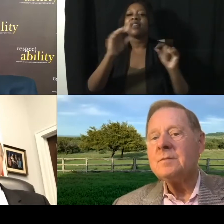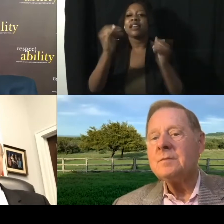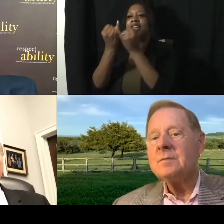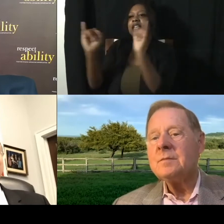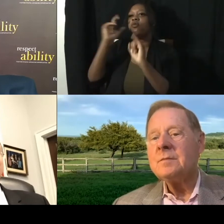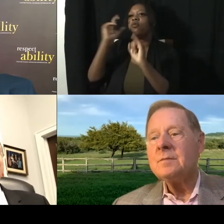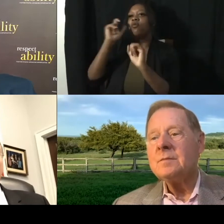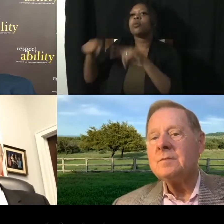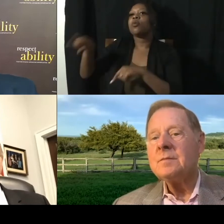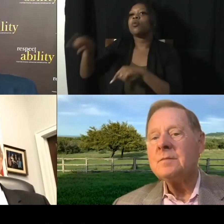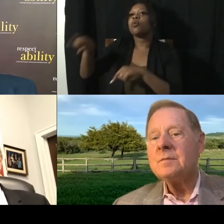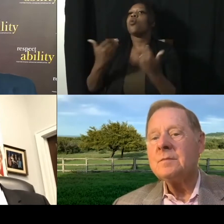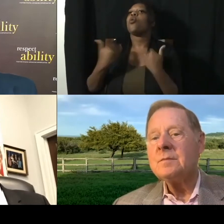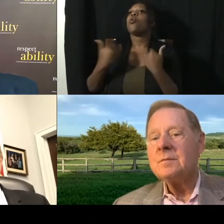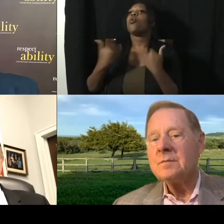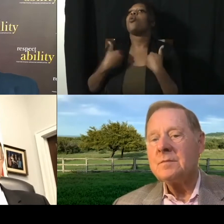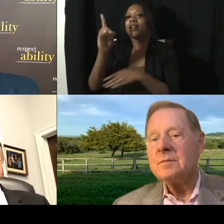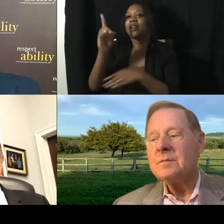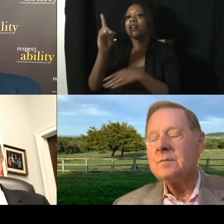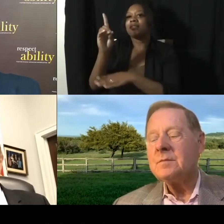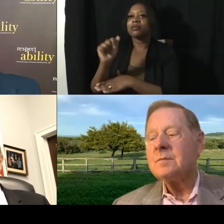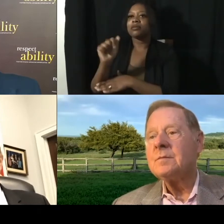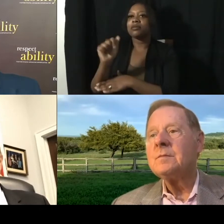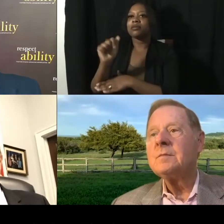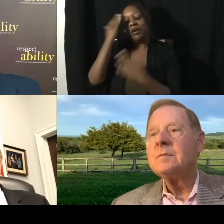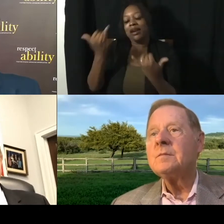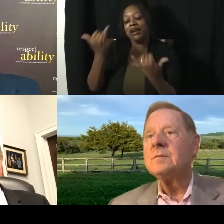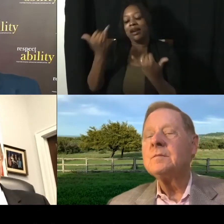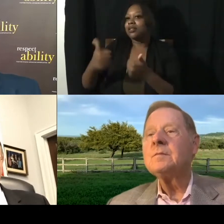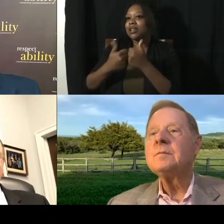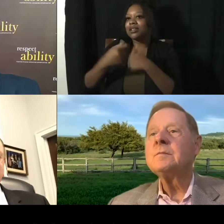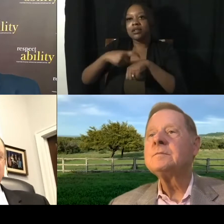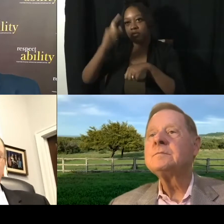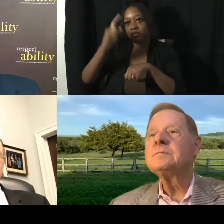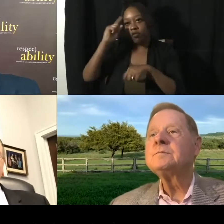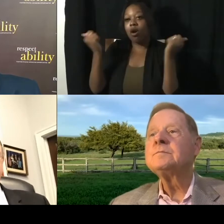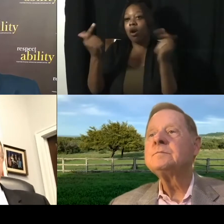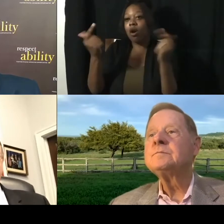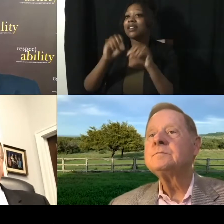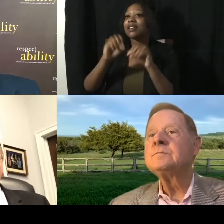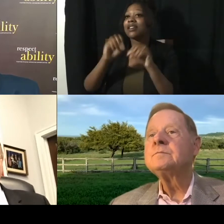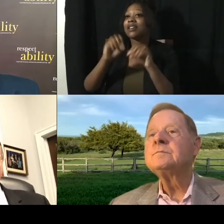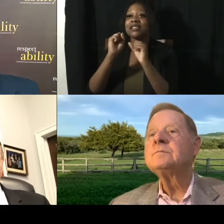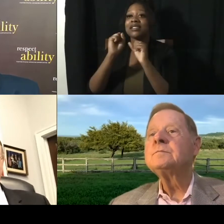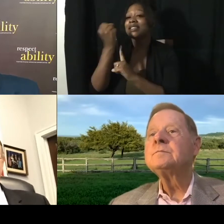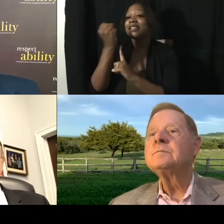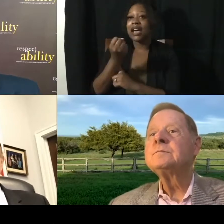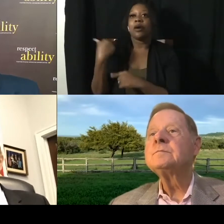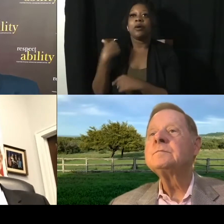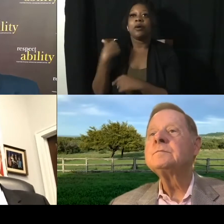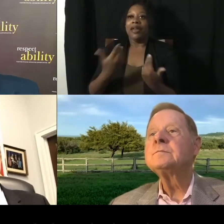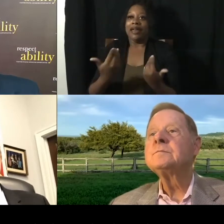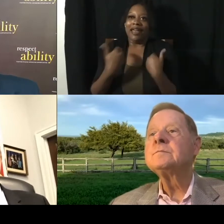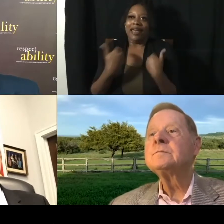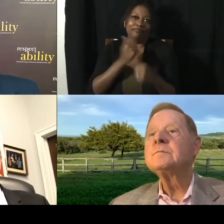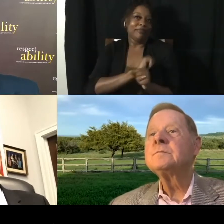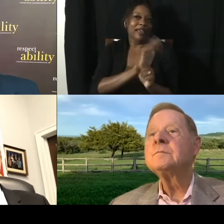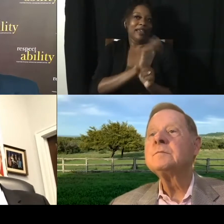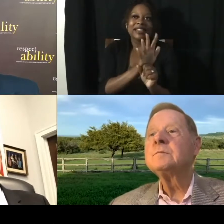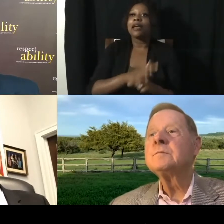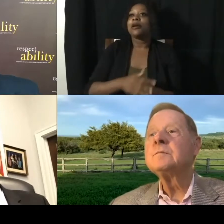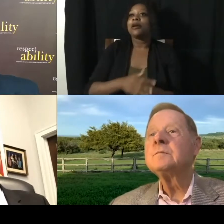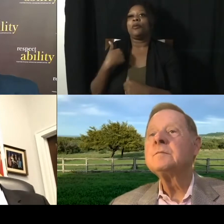These are challenging times for everyone in our society. We face a pandemic, overdue demands for racial justice, and of